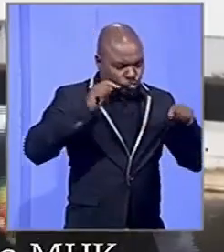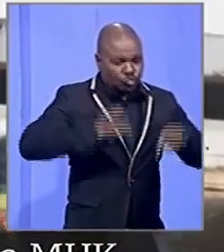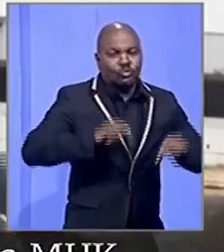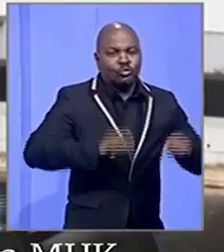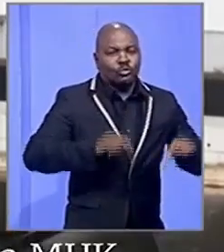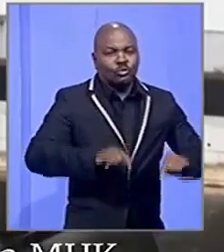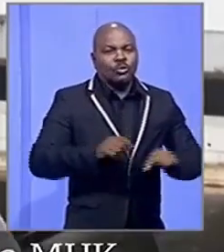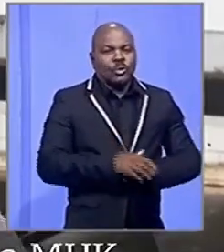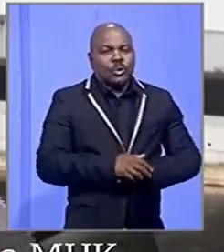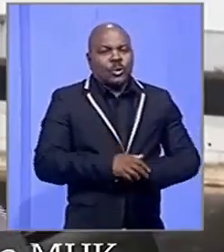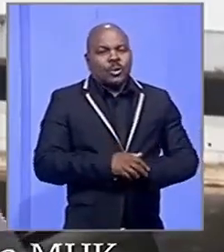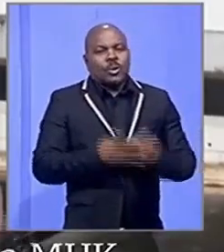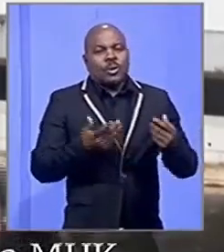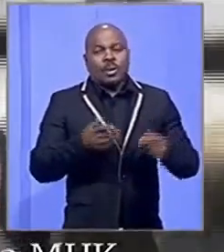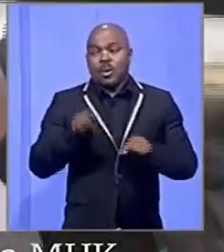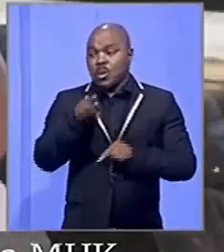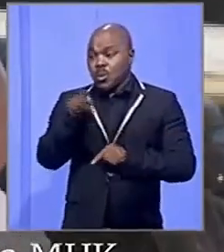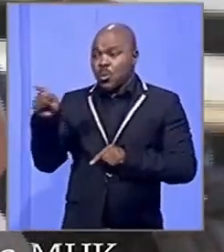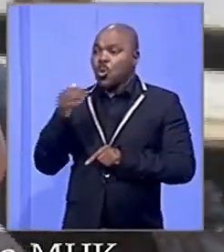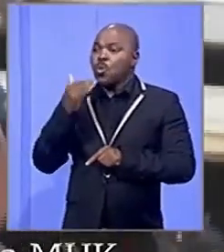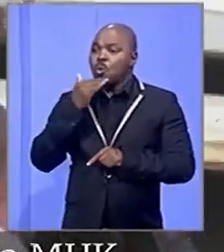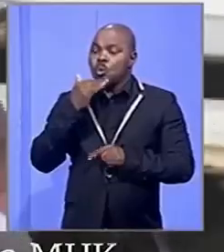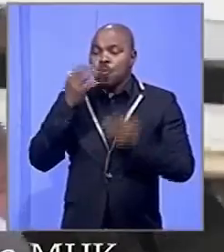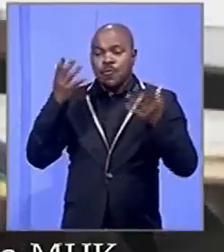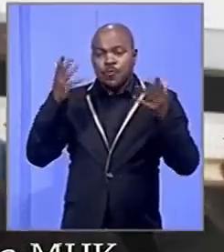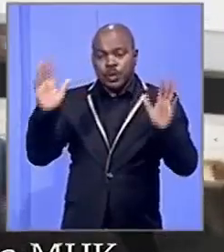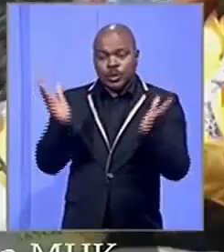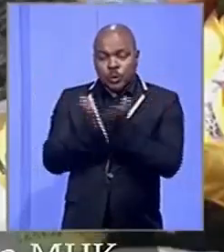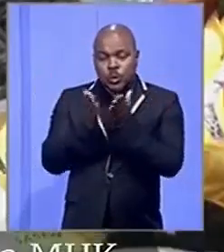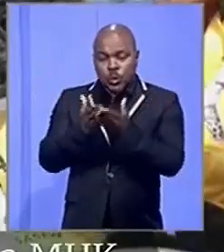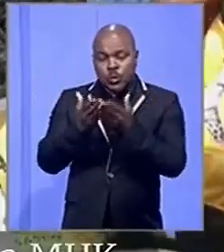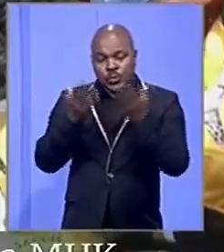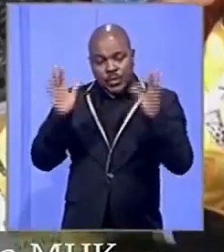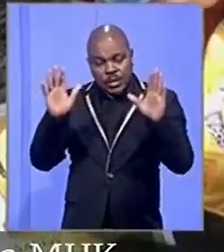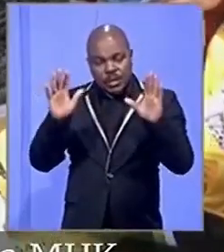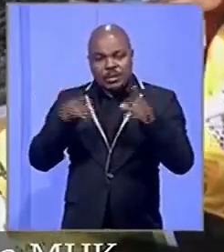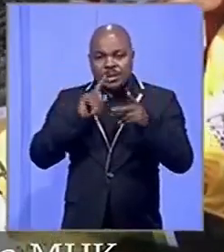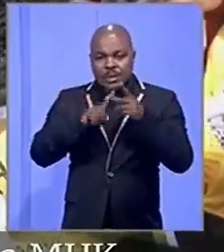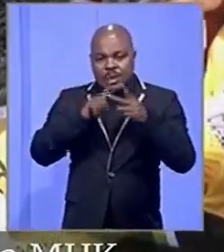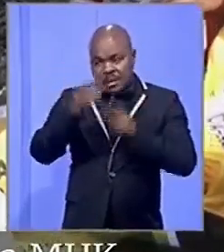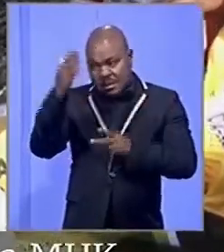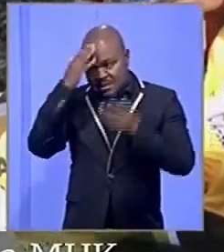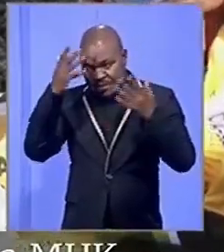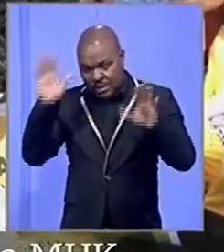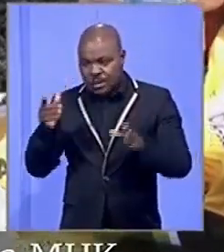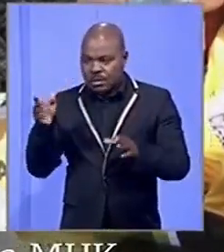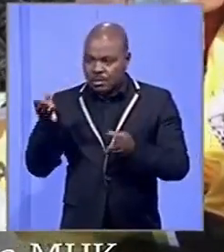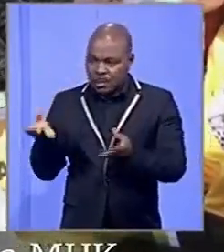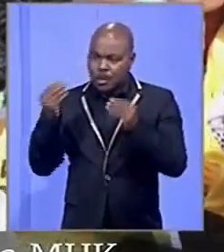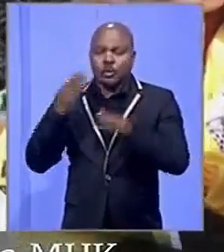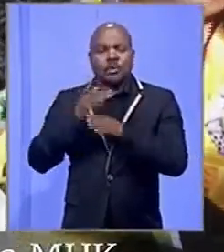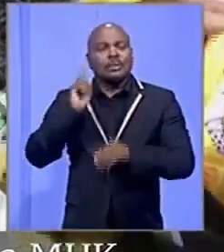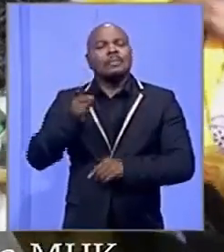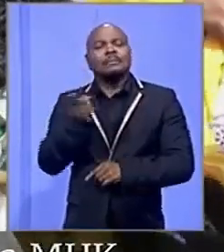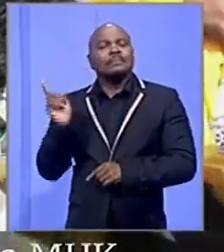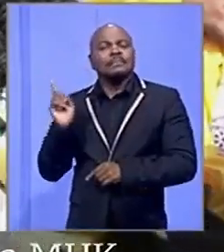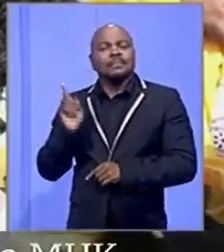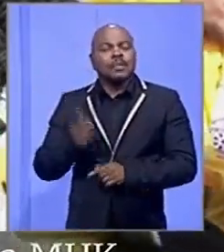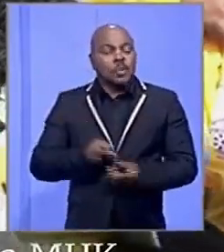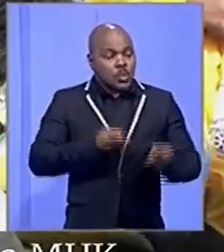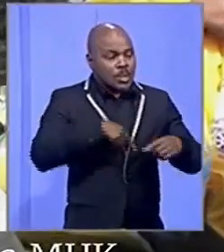immediately, particularly those that have completed school, those that have graduated. We demand